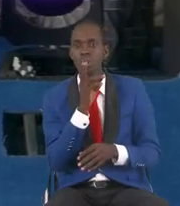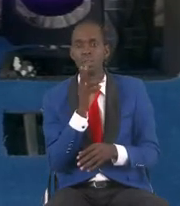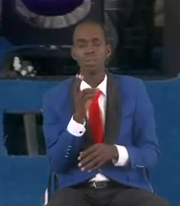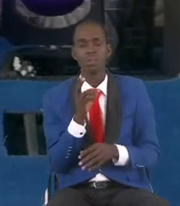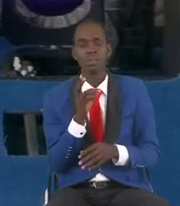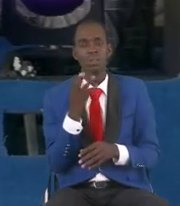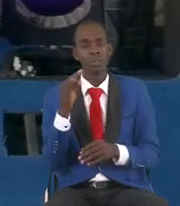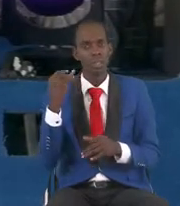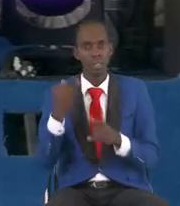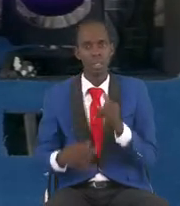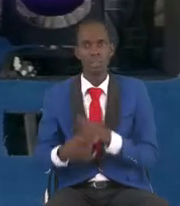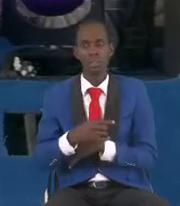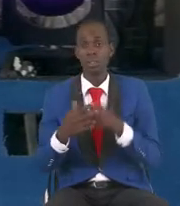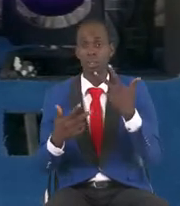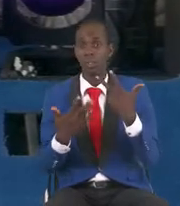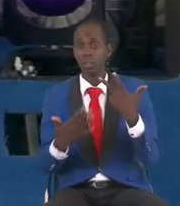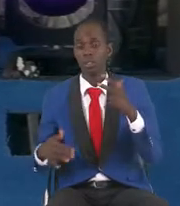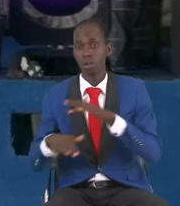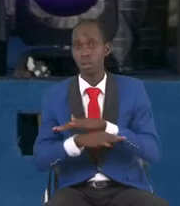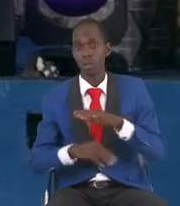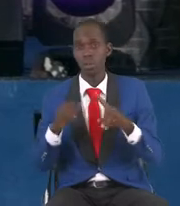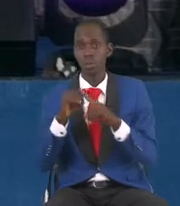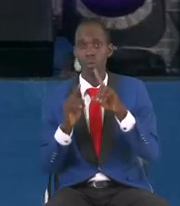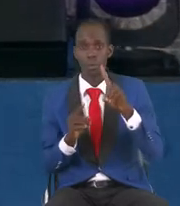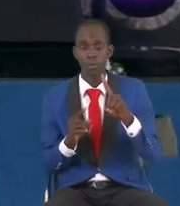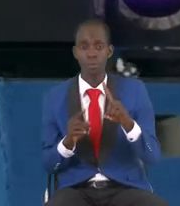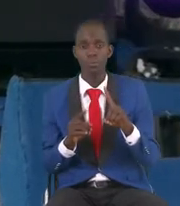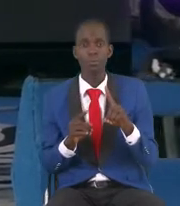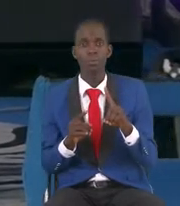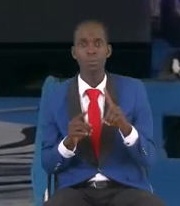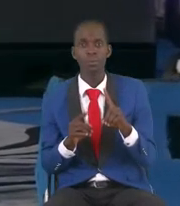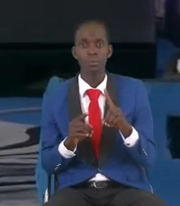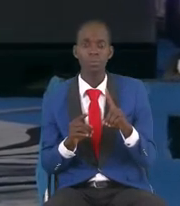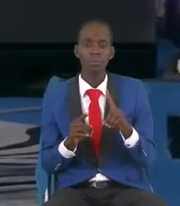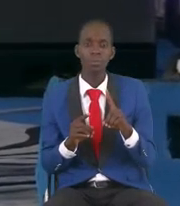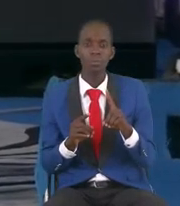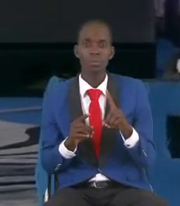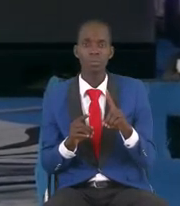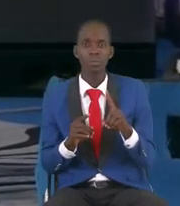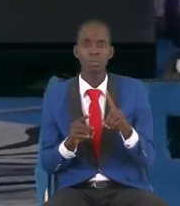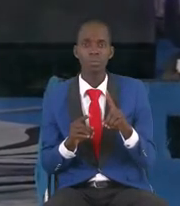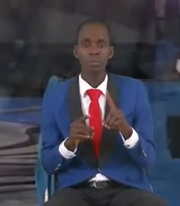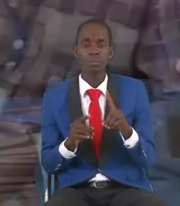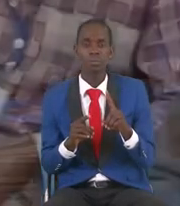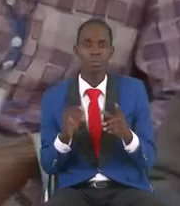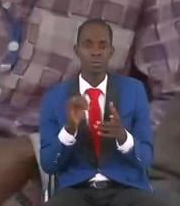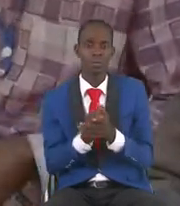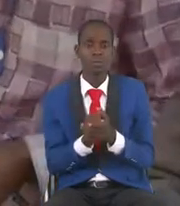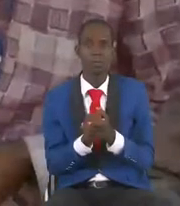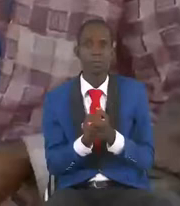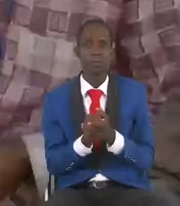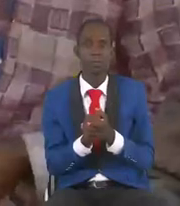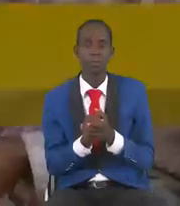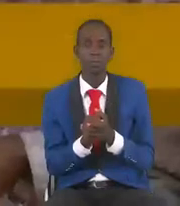things we're looking at. Number one, alarming predictions on the latter days. That's the first stream. Number